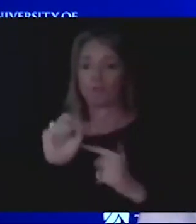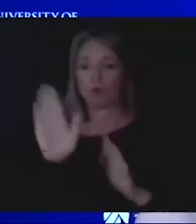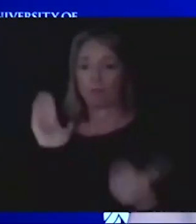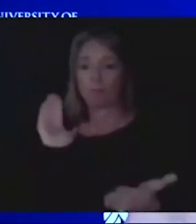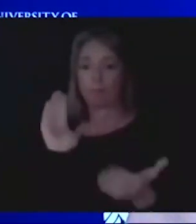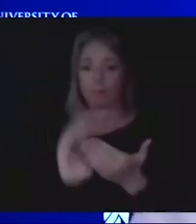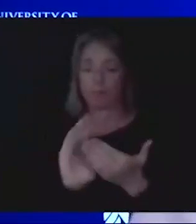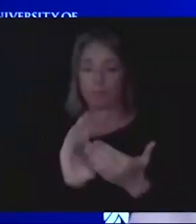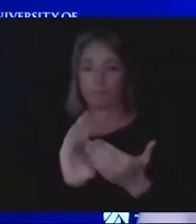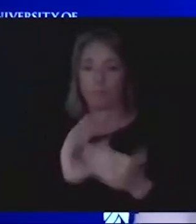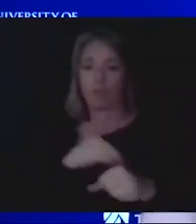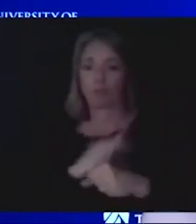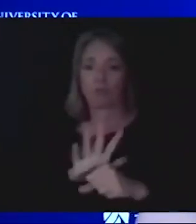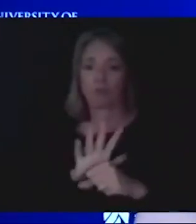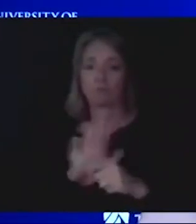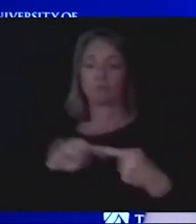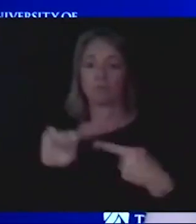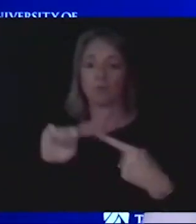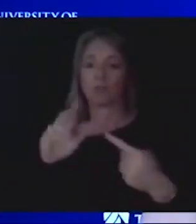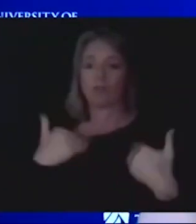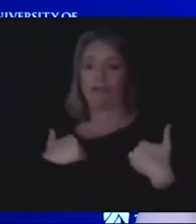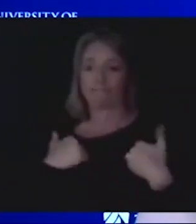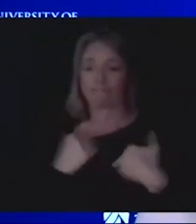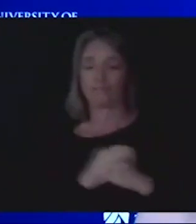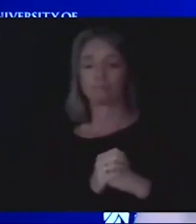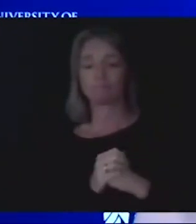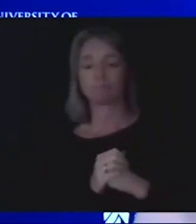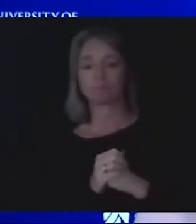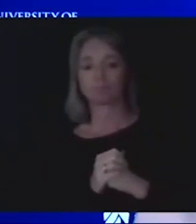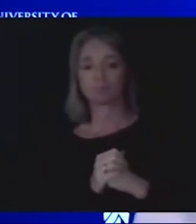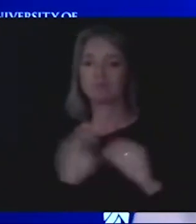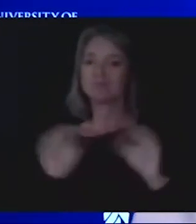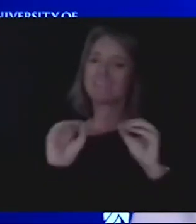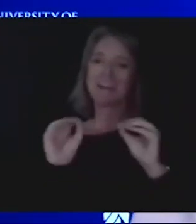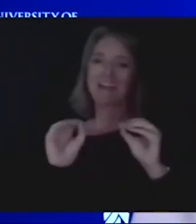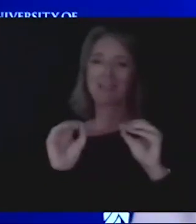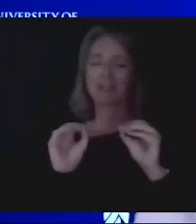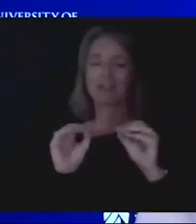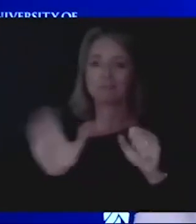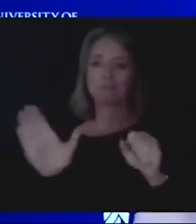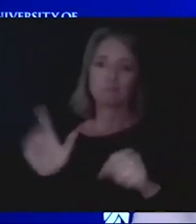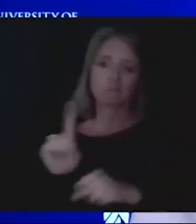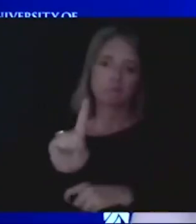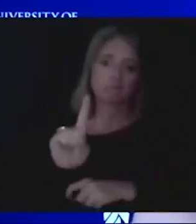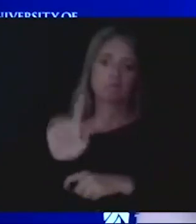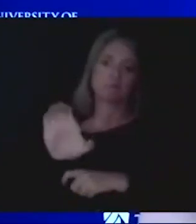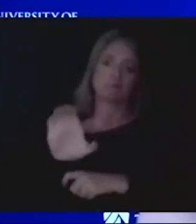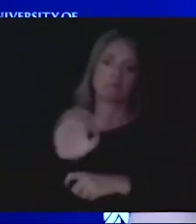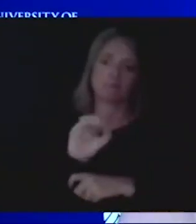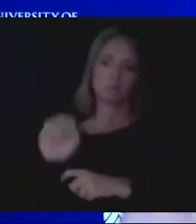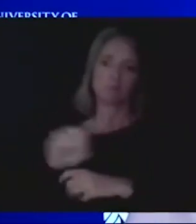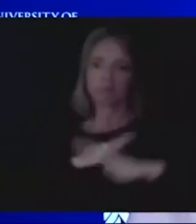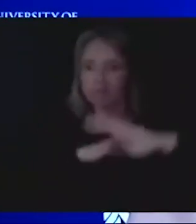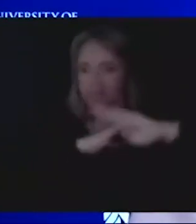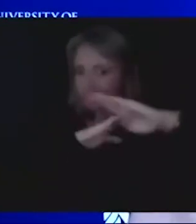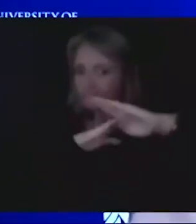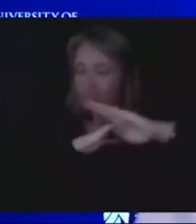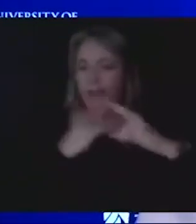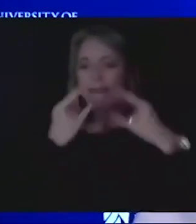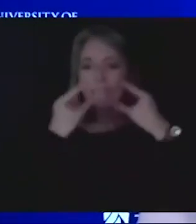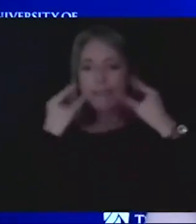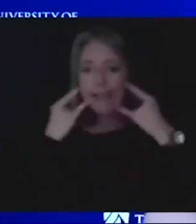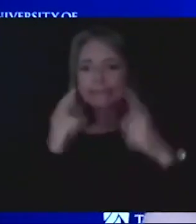COVID when you have those. Again, nothing is a single a panacea. So it is masking, it's distancing,